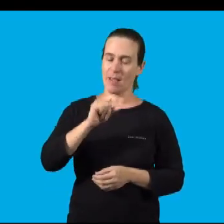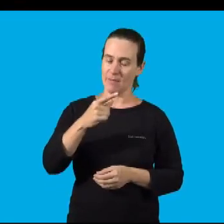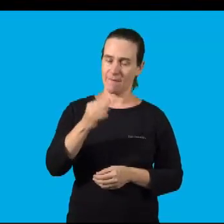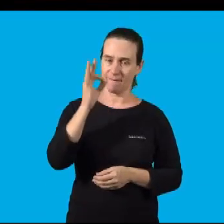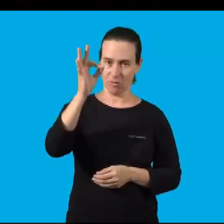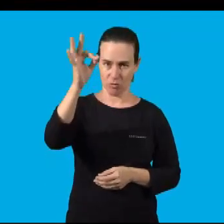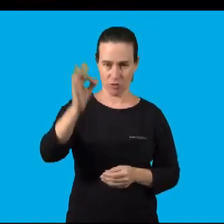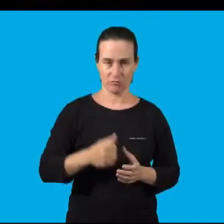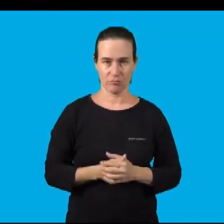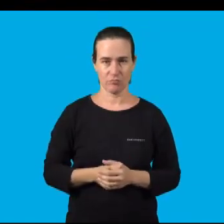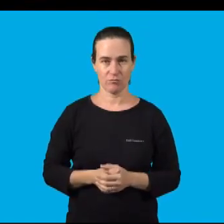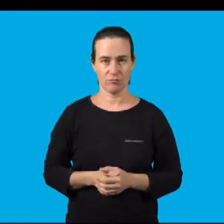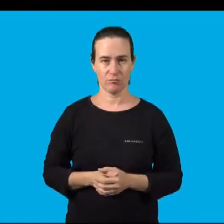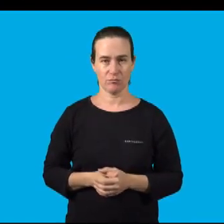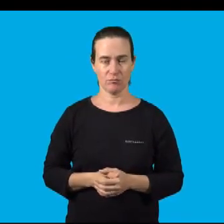the future.